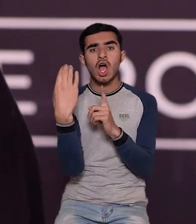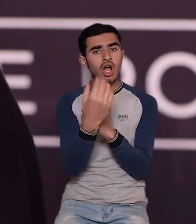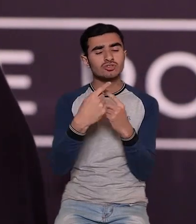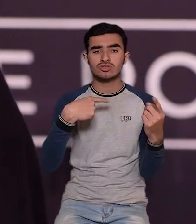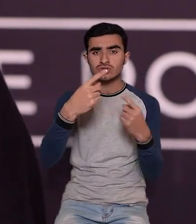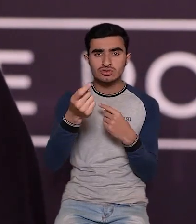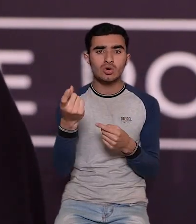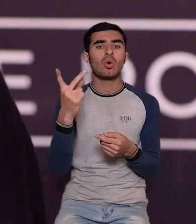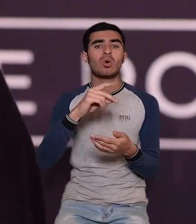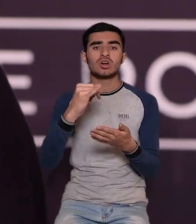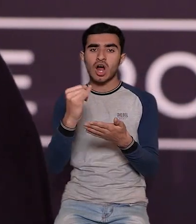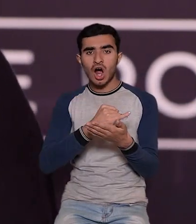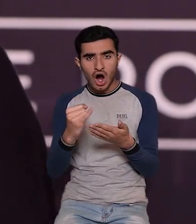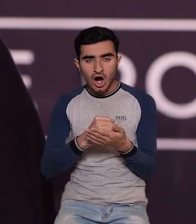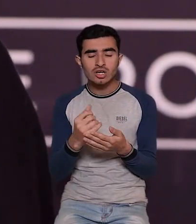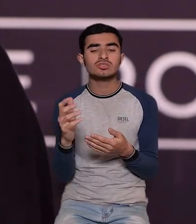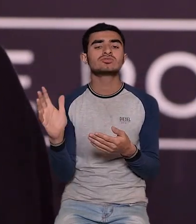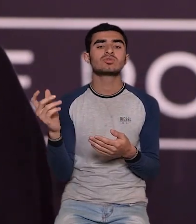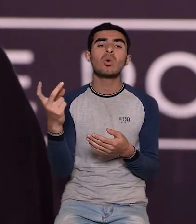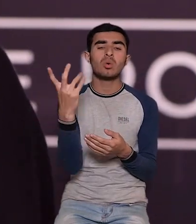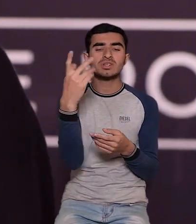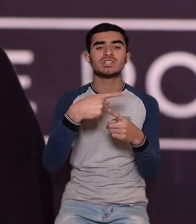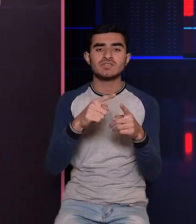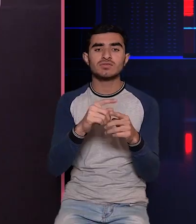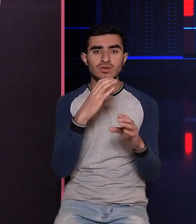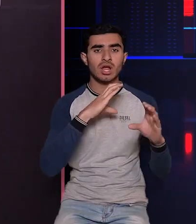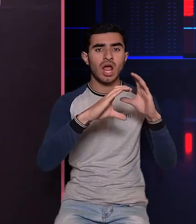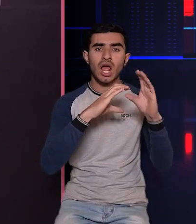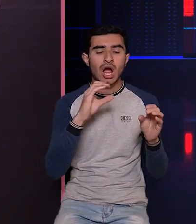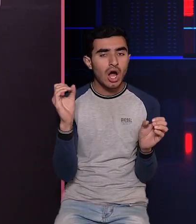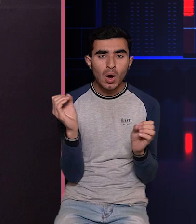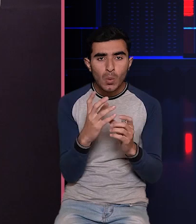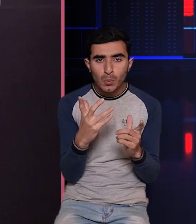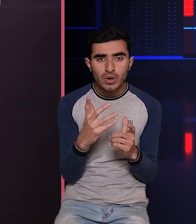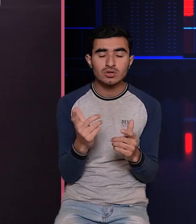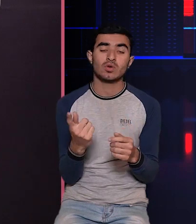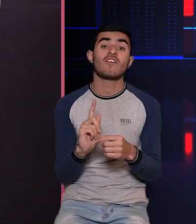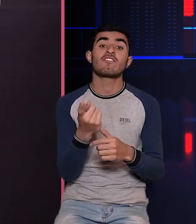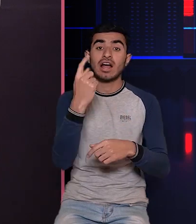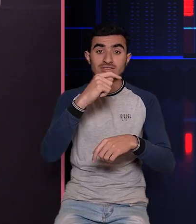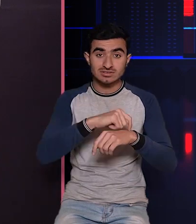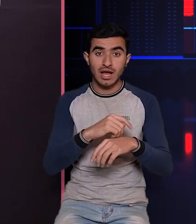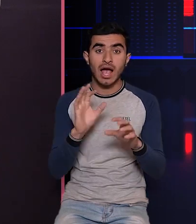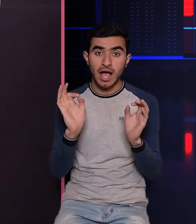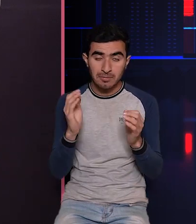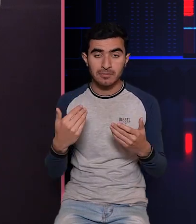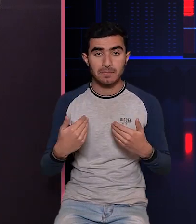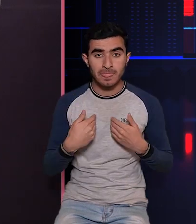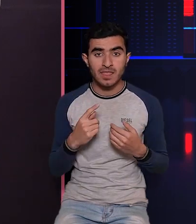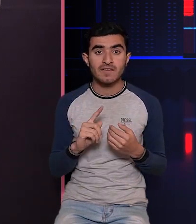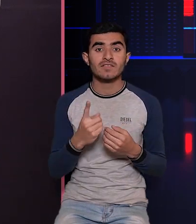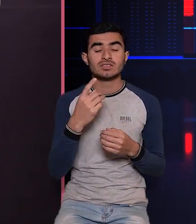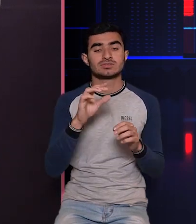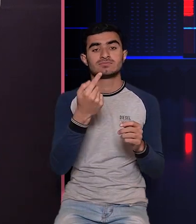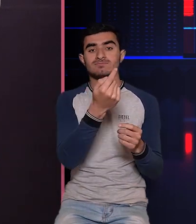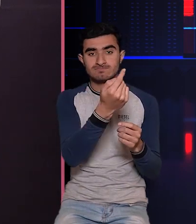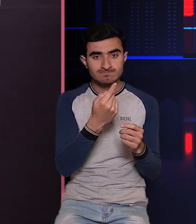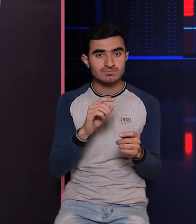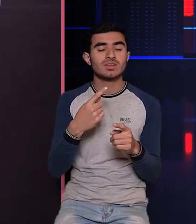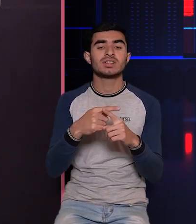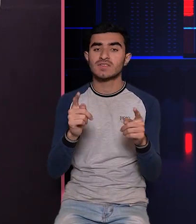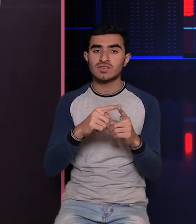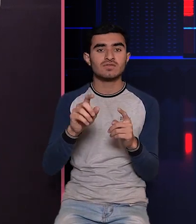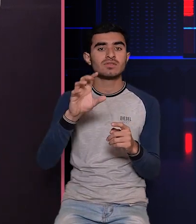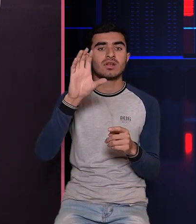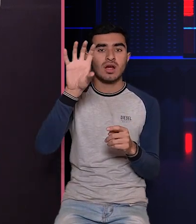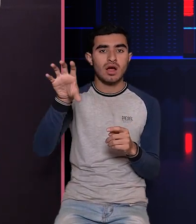art-based conversations that happen. So here was the first time we had now invited artists from the neighboring